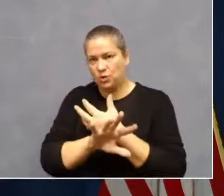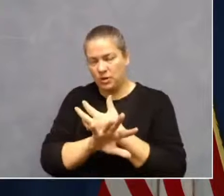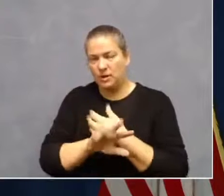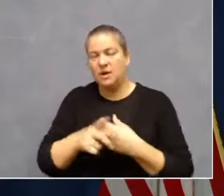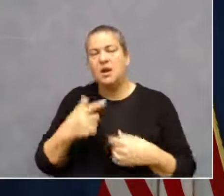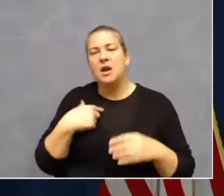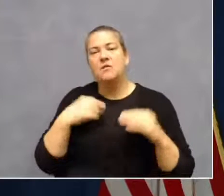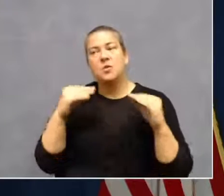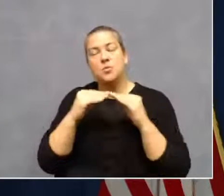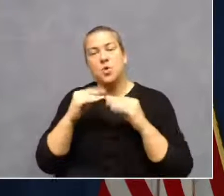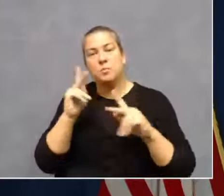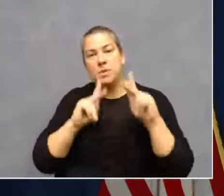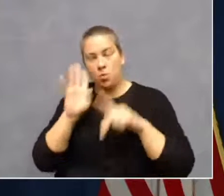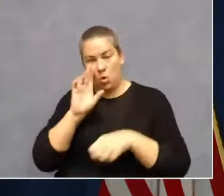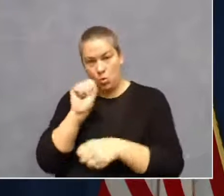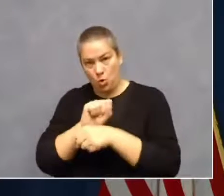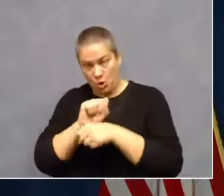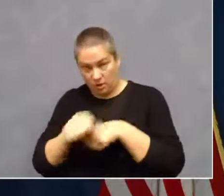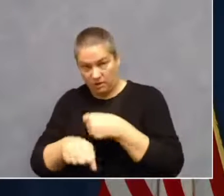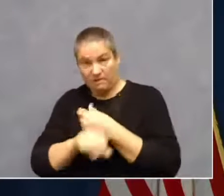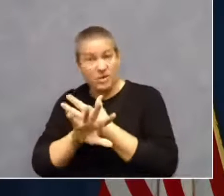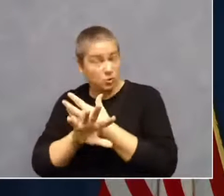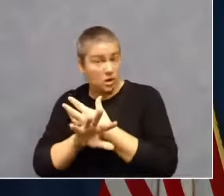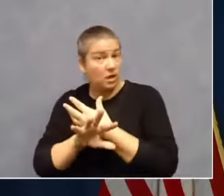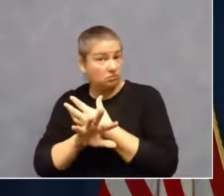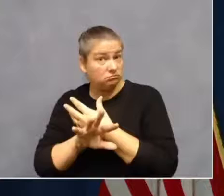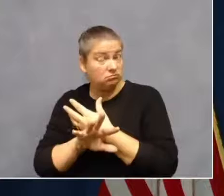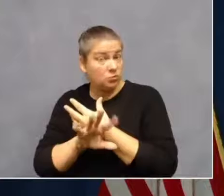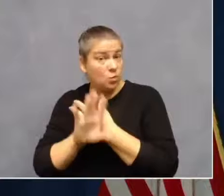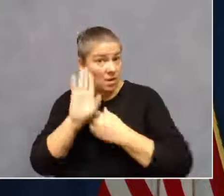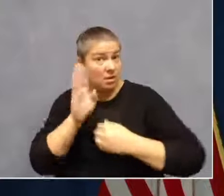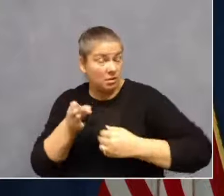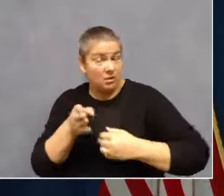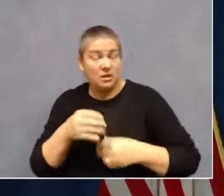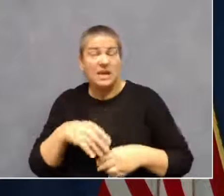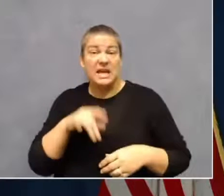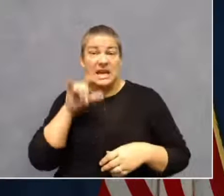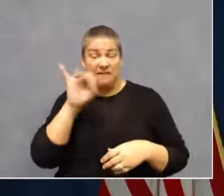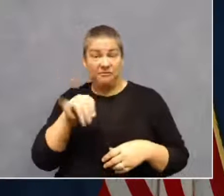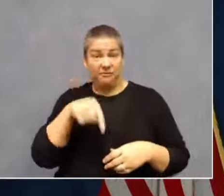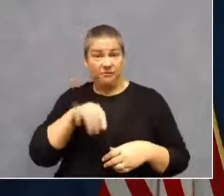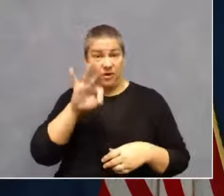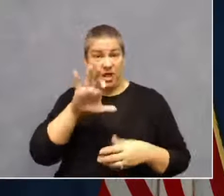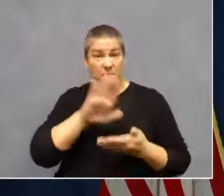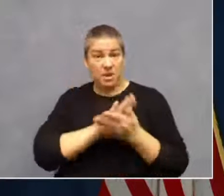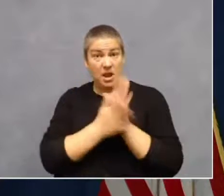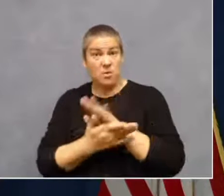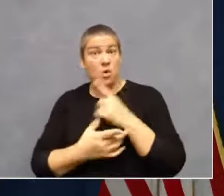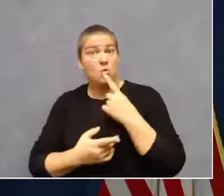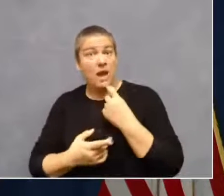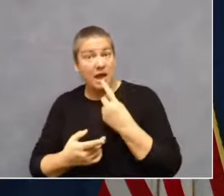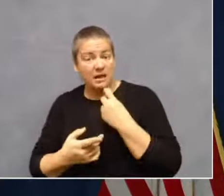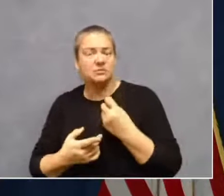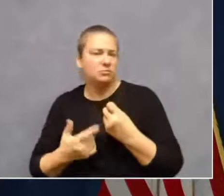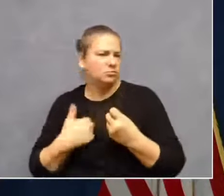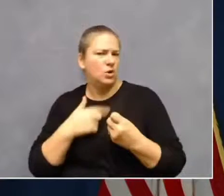work virtually if and when it goes into the red, to try to lead by that